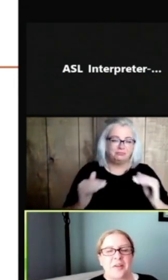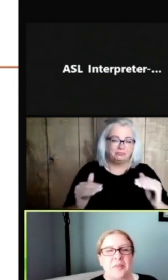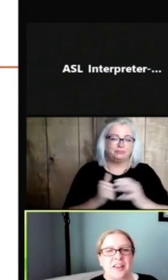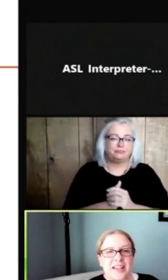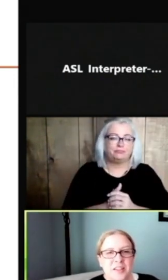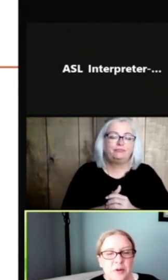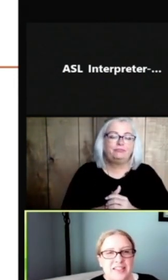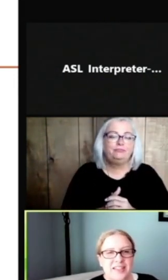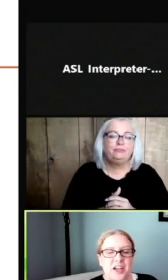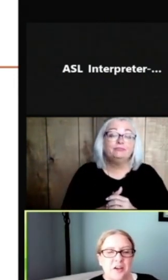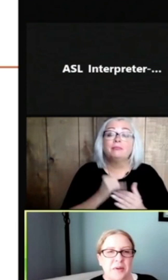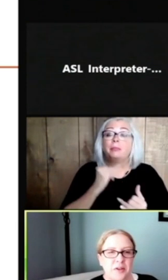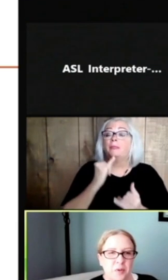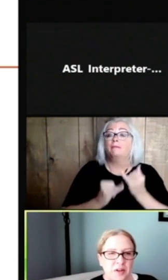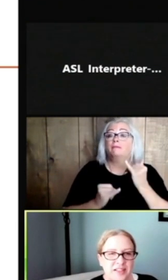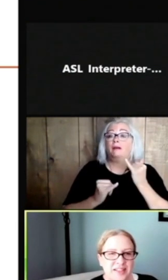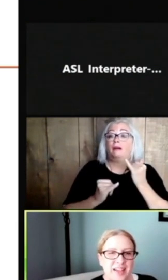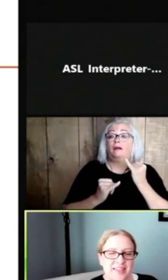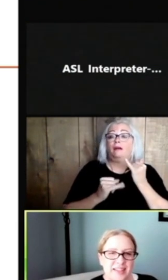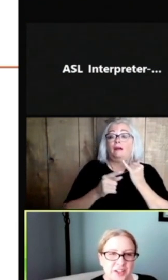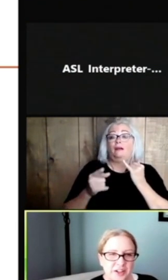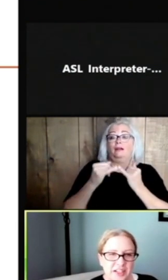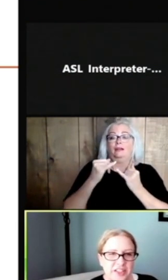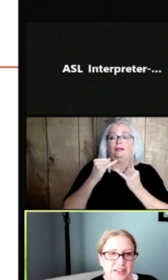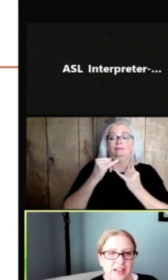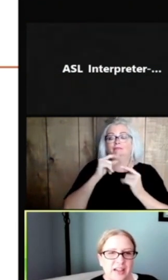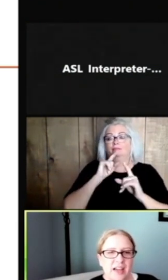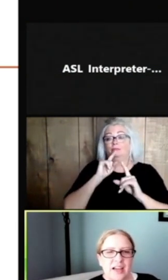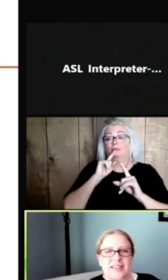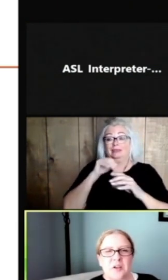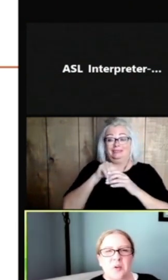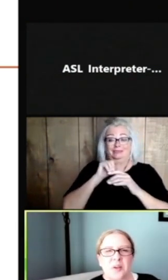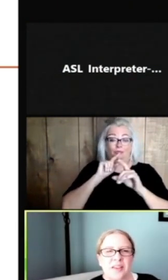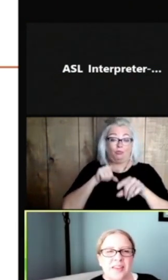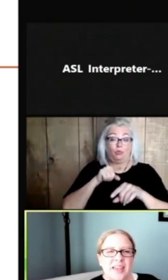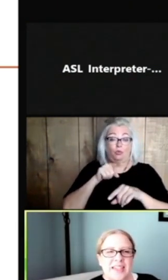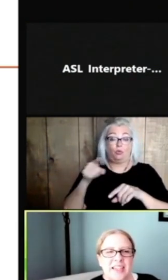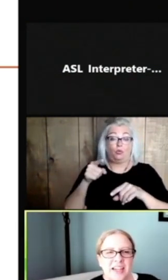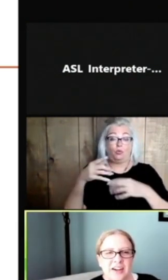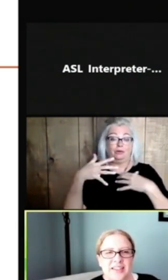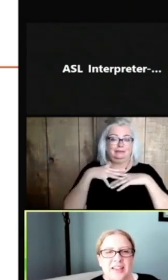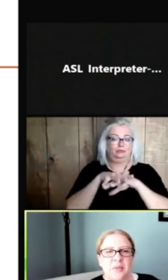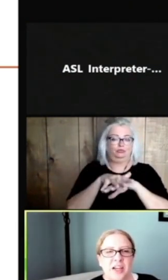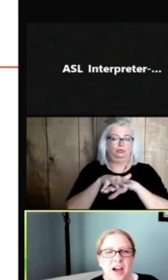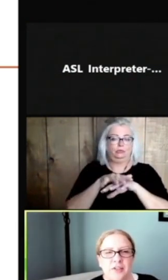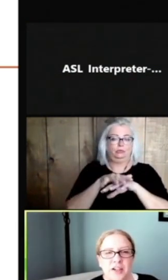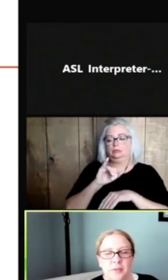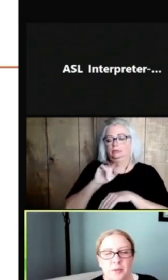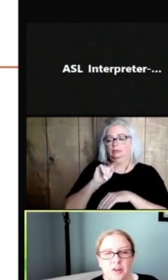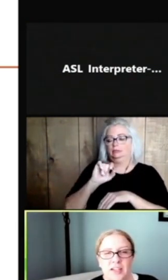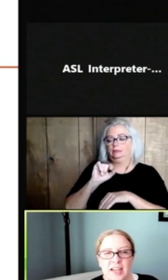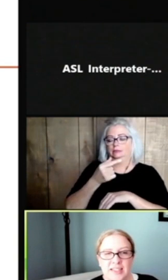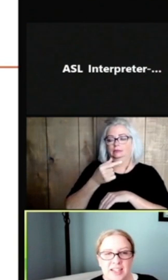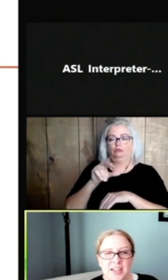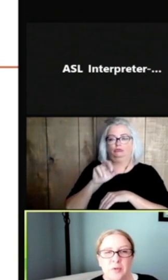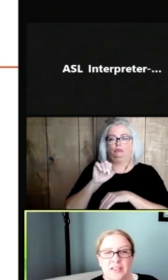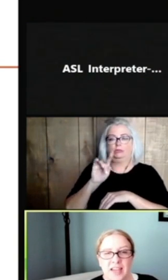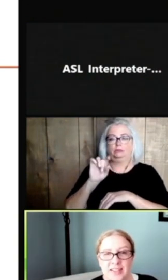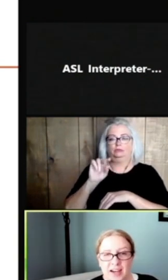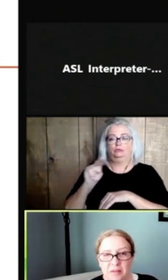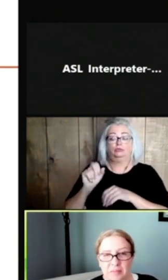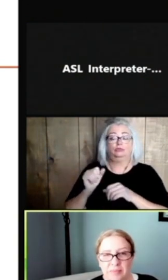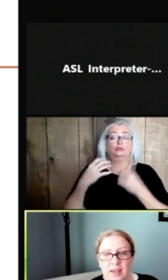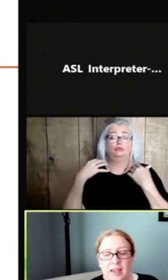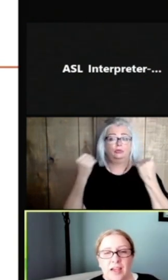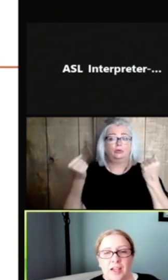Finally, the last point in the report is integration. So the idea here is that recovery from COVID-19 will